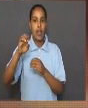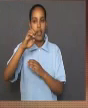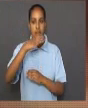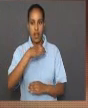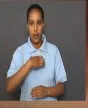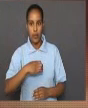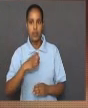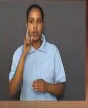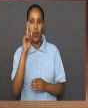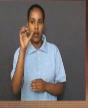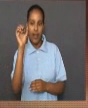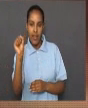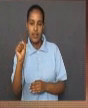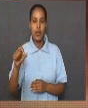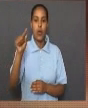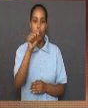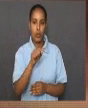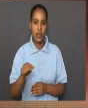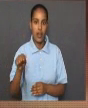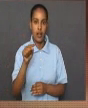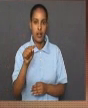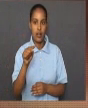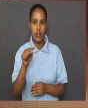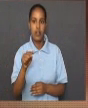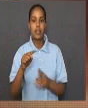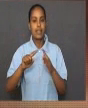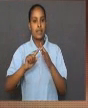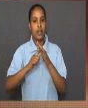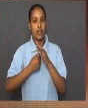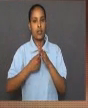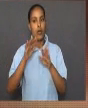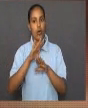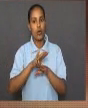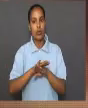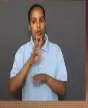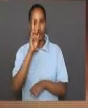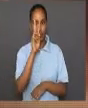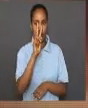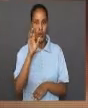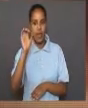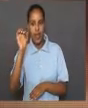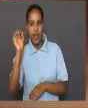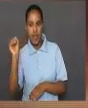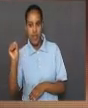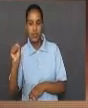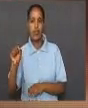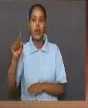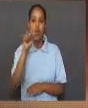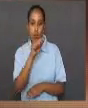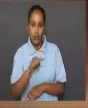filling the 1s orbital and starting onto the 2s orbital.